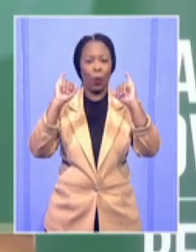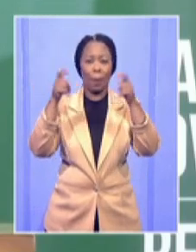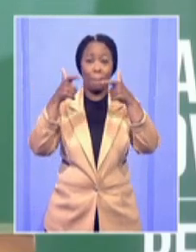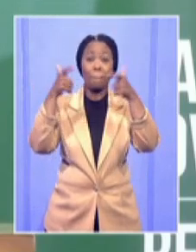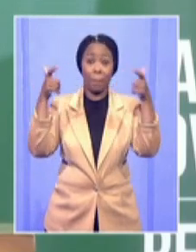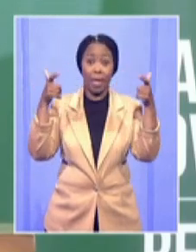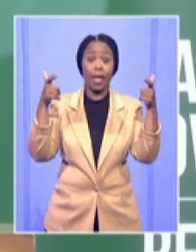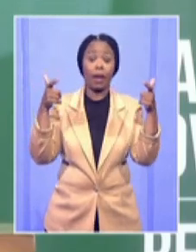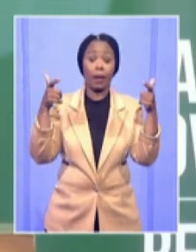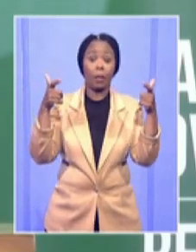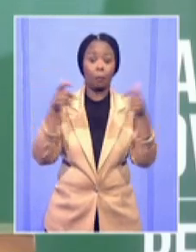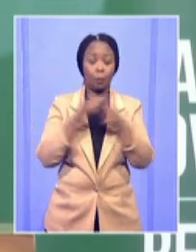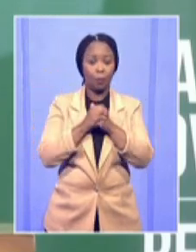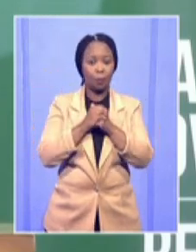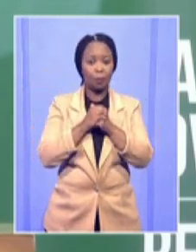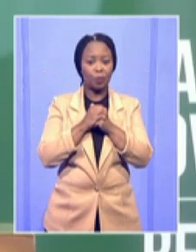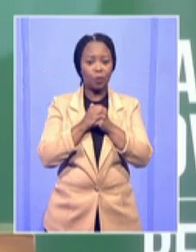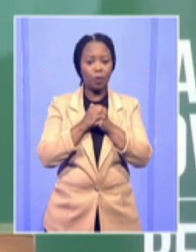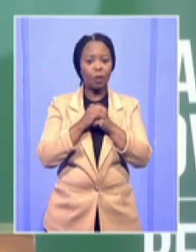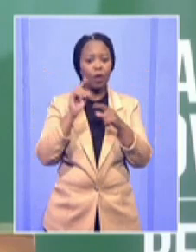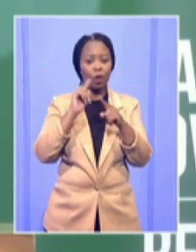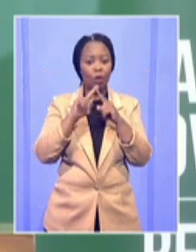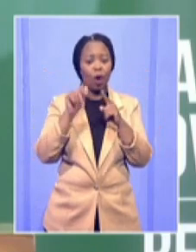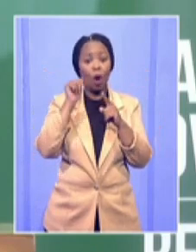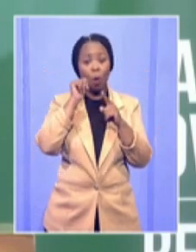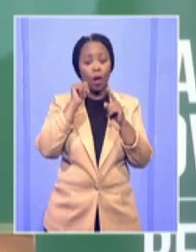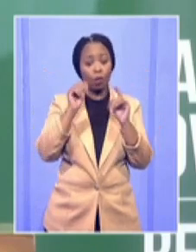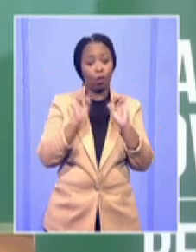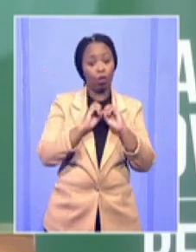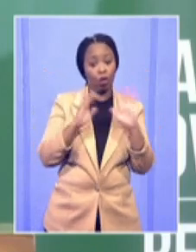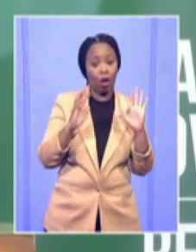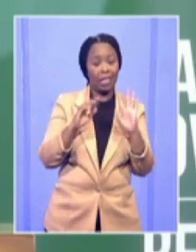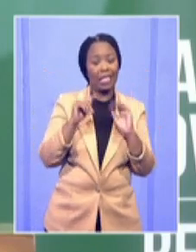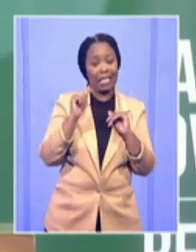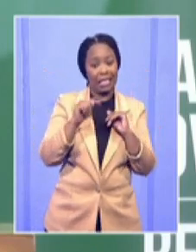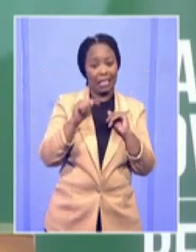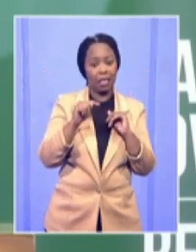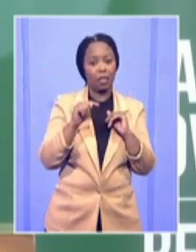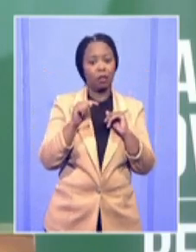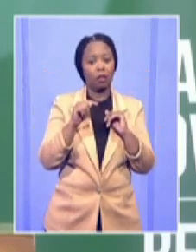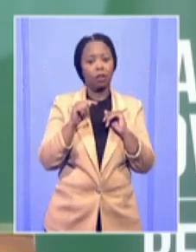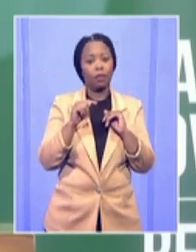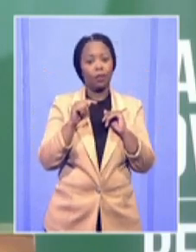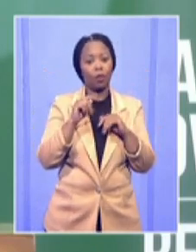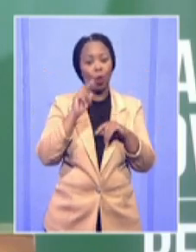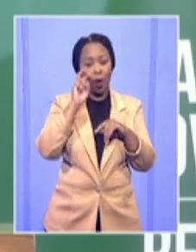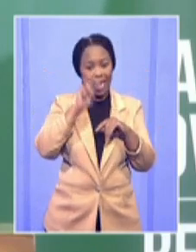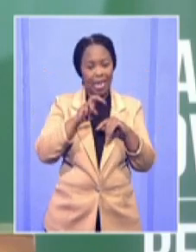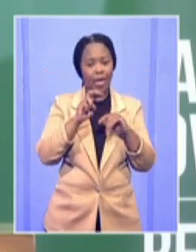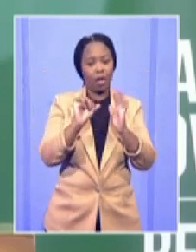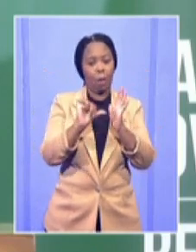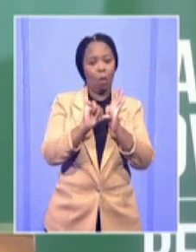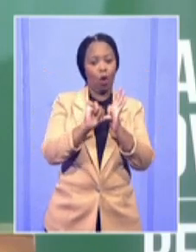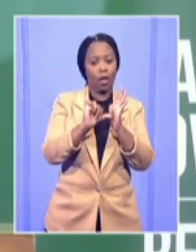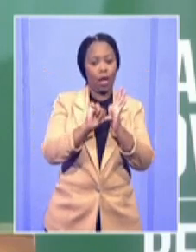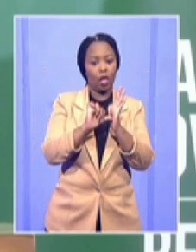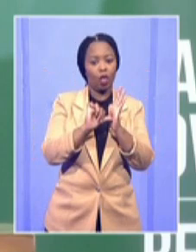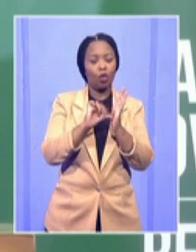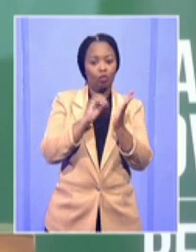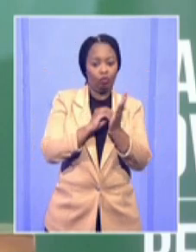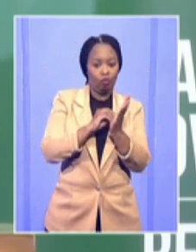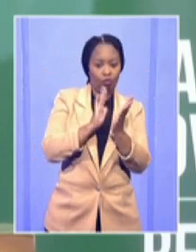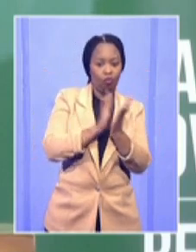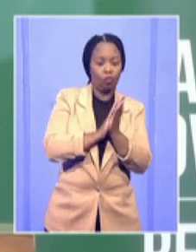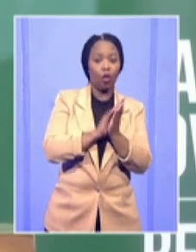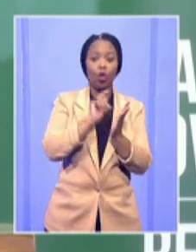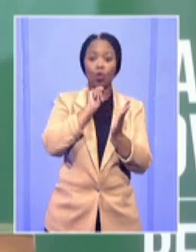For posterity, it was crucial that have a proper record of what actually transpired